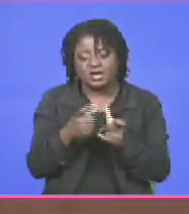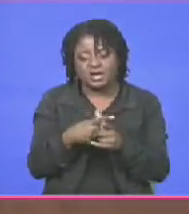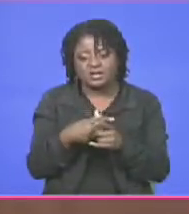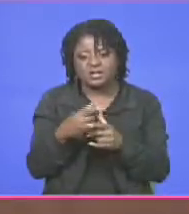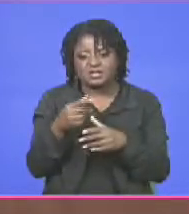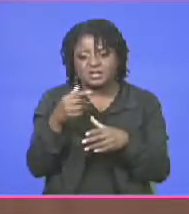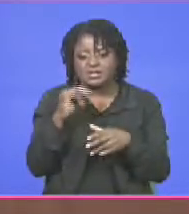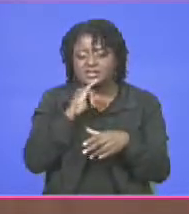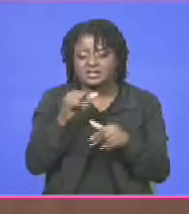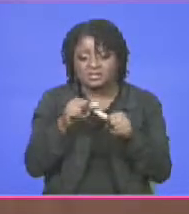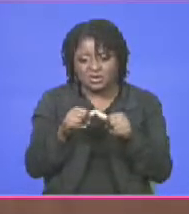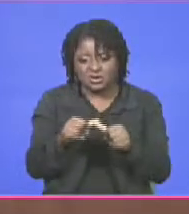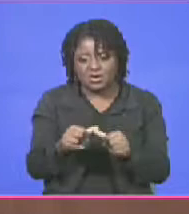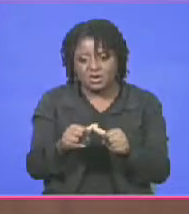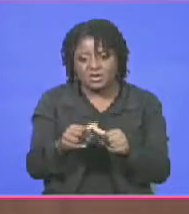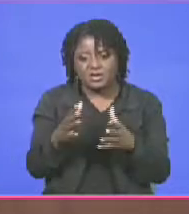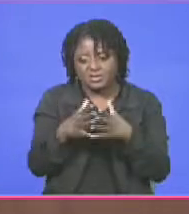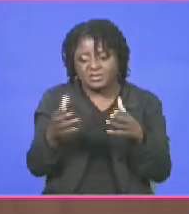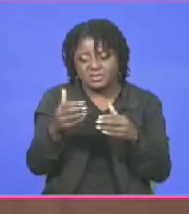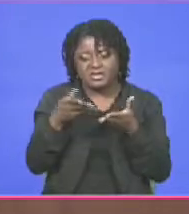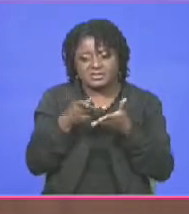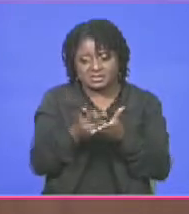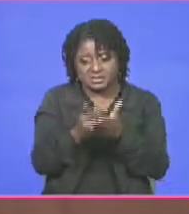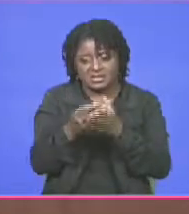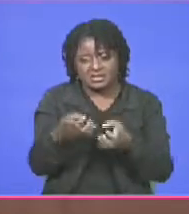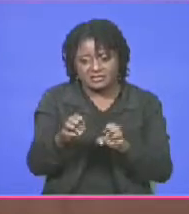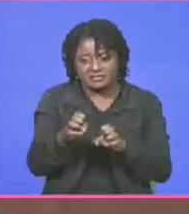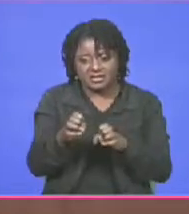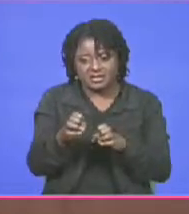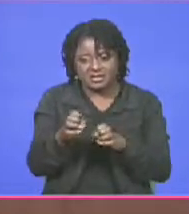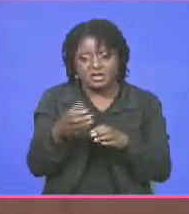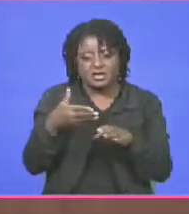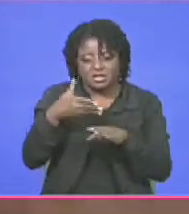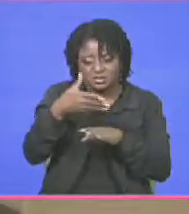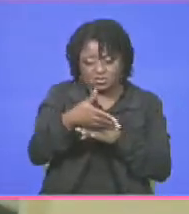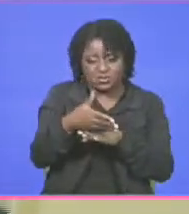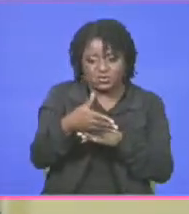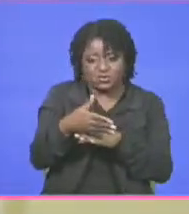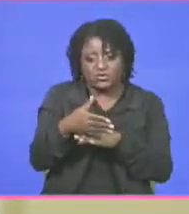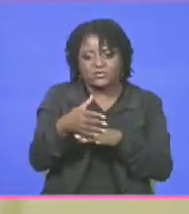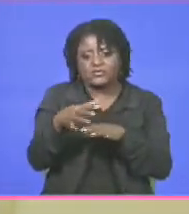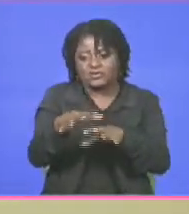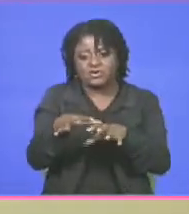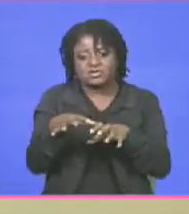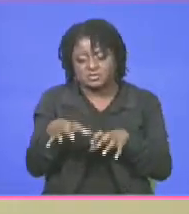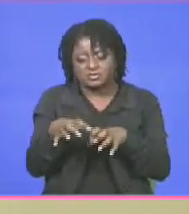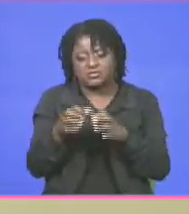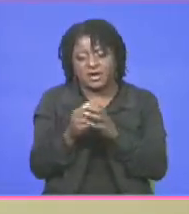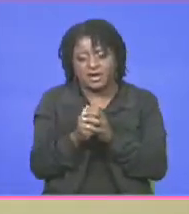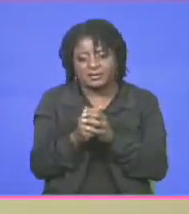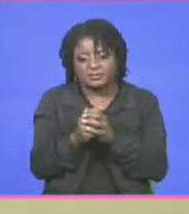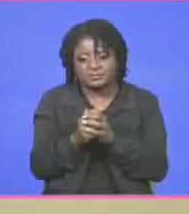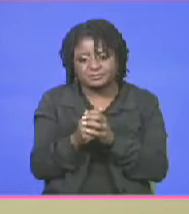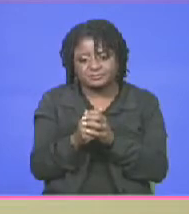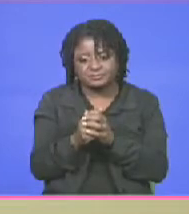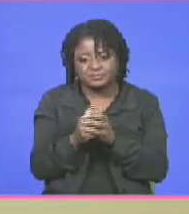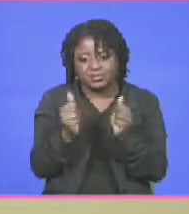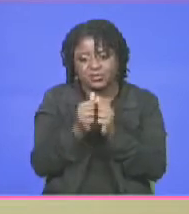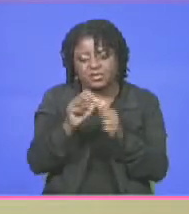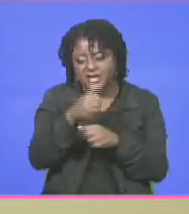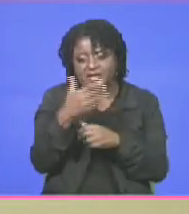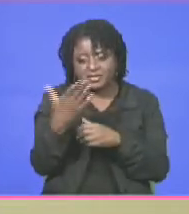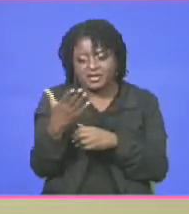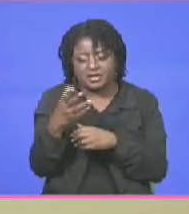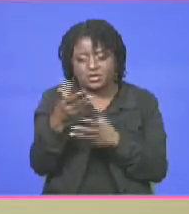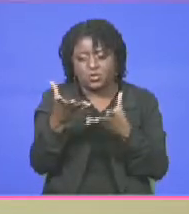sailing event in the country, and Chester Fox tells us it's oversubscribed. With anything, you want to try to